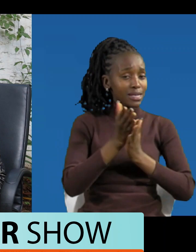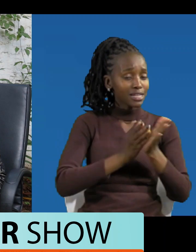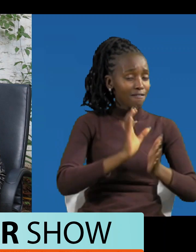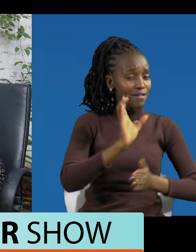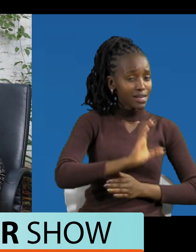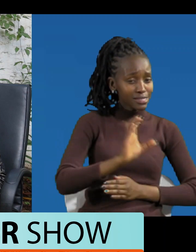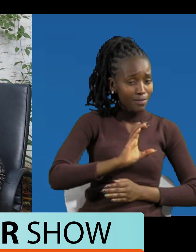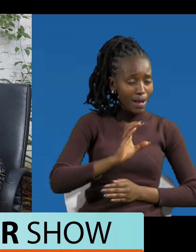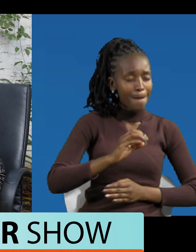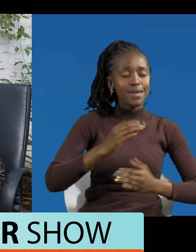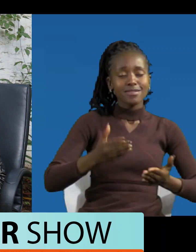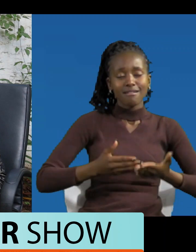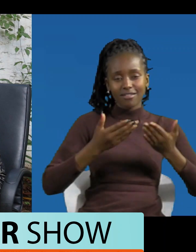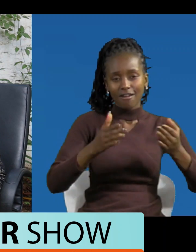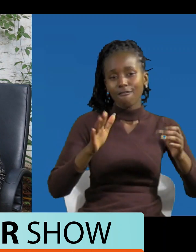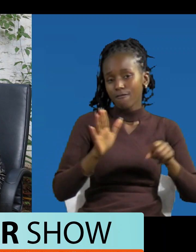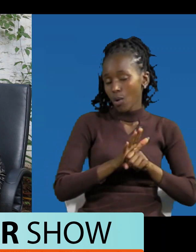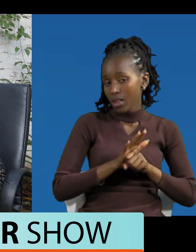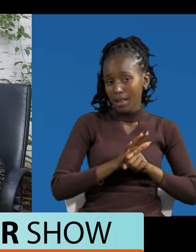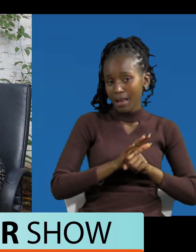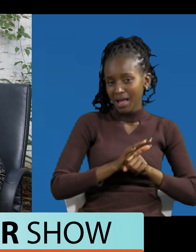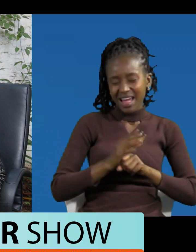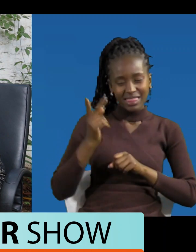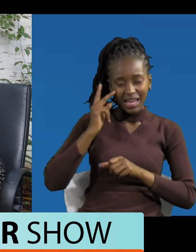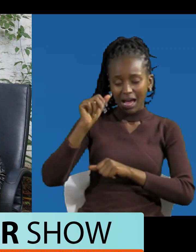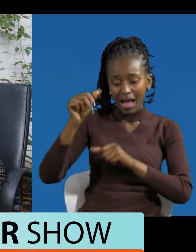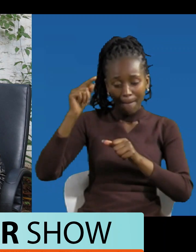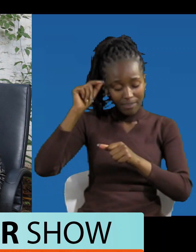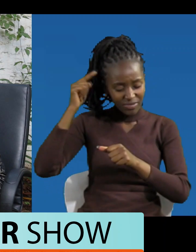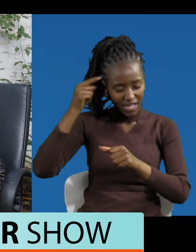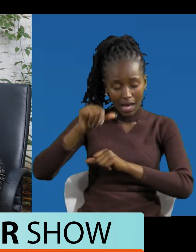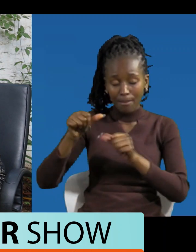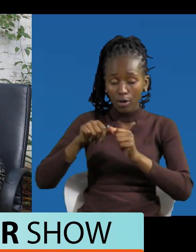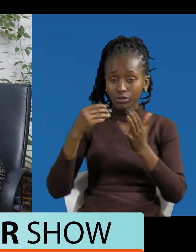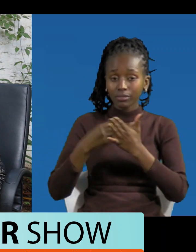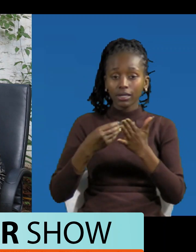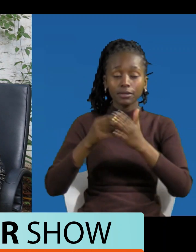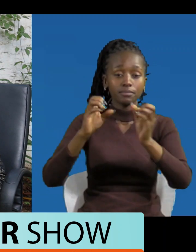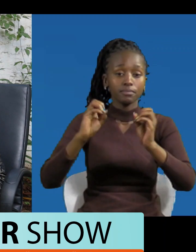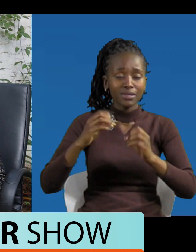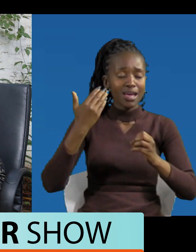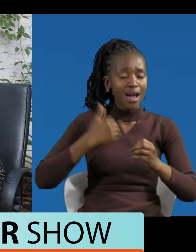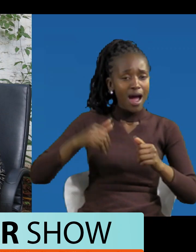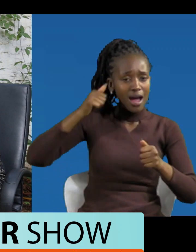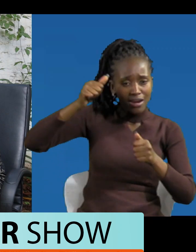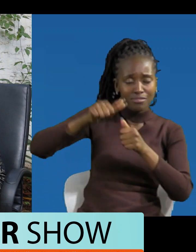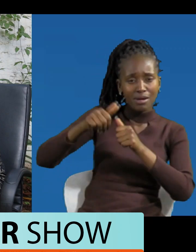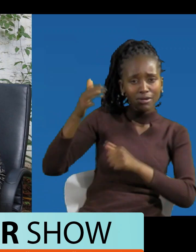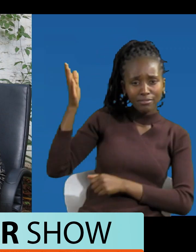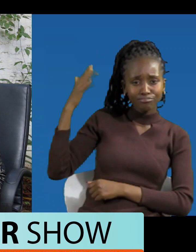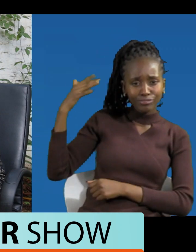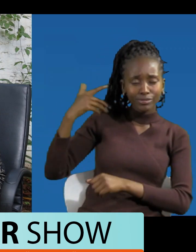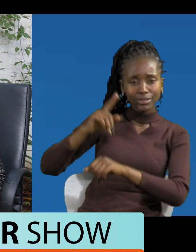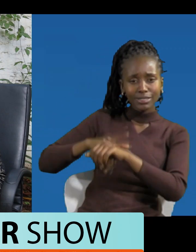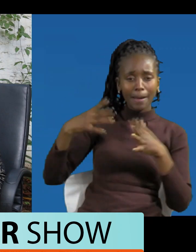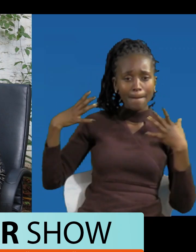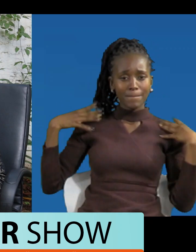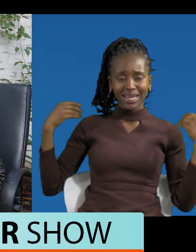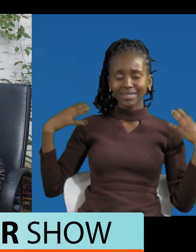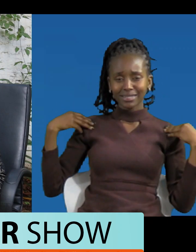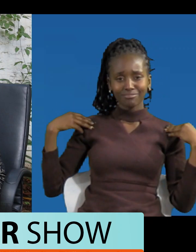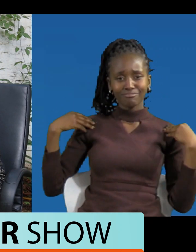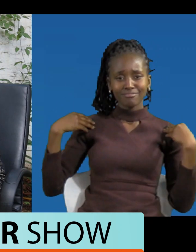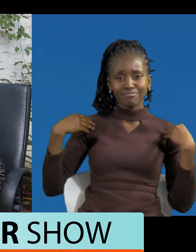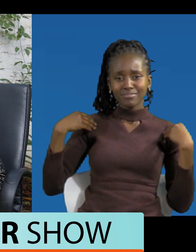of money or anything. Because there sometimes when I was practicing these, I was even doing for free to my friends,